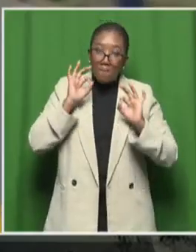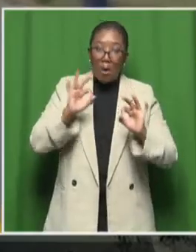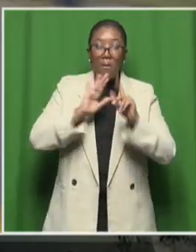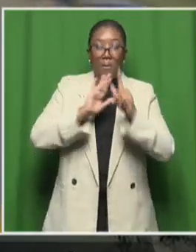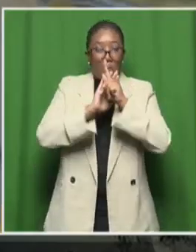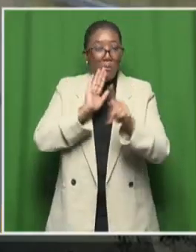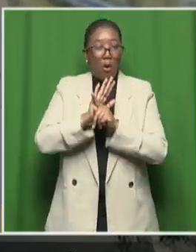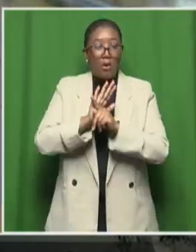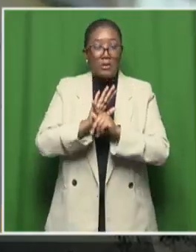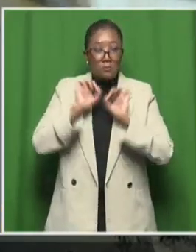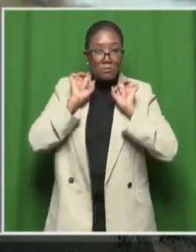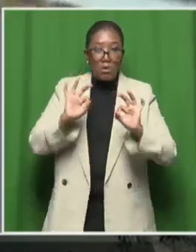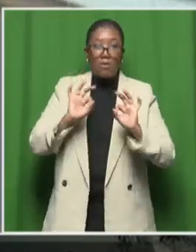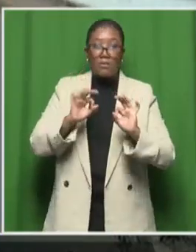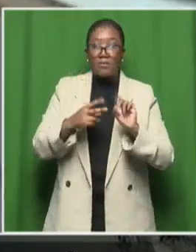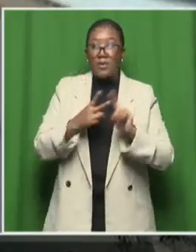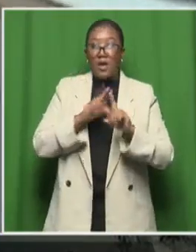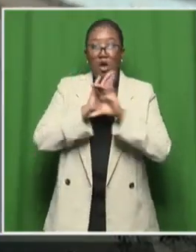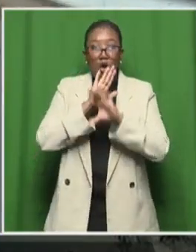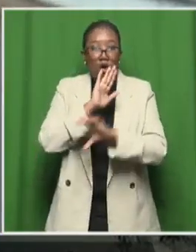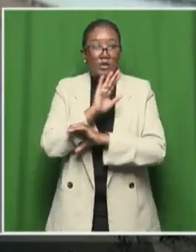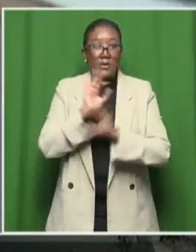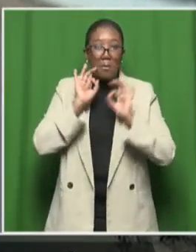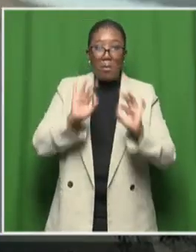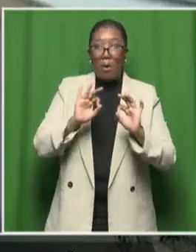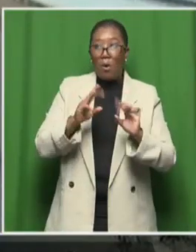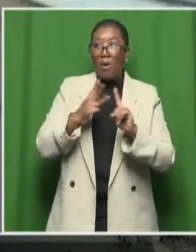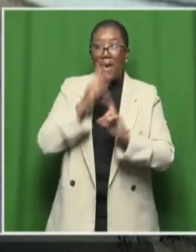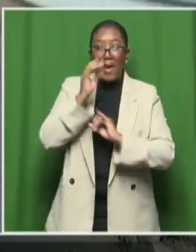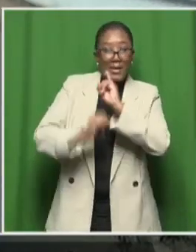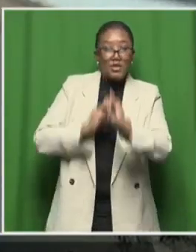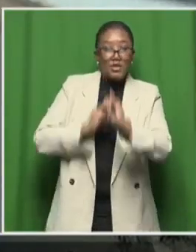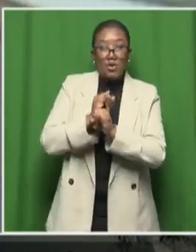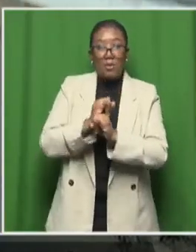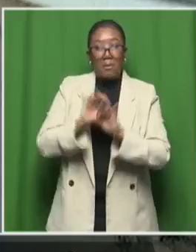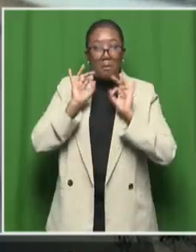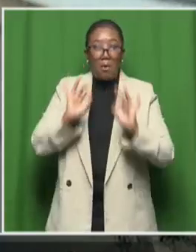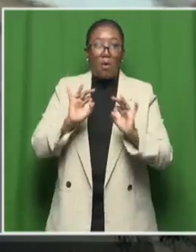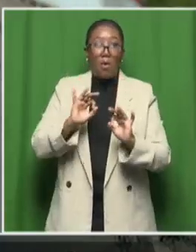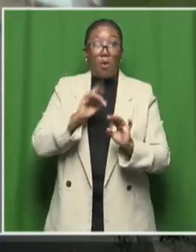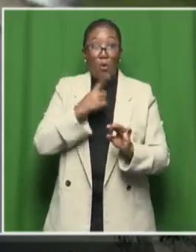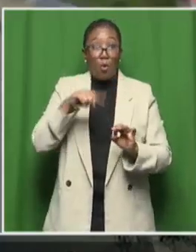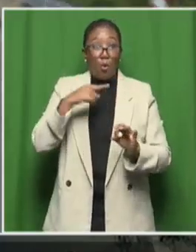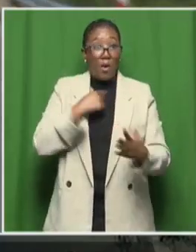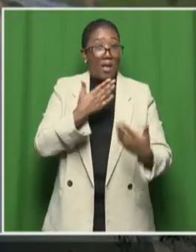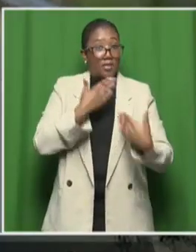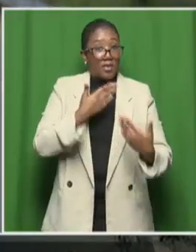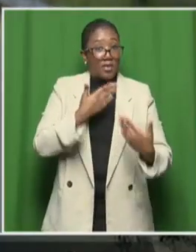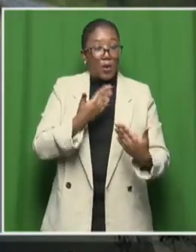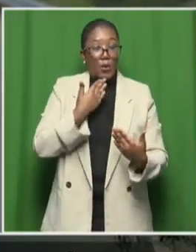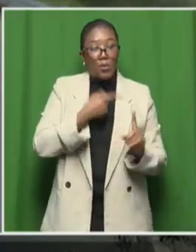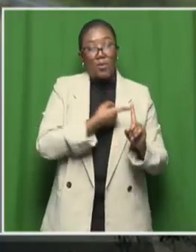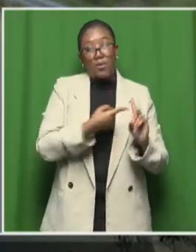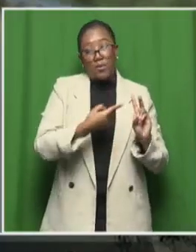strong. Whatever happens, our institutions are strong. It is thanks to the individuals that we are speaking about